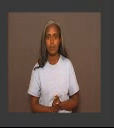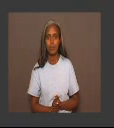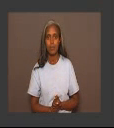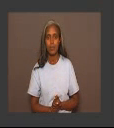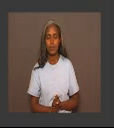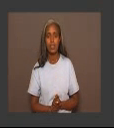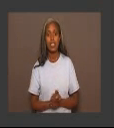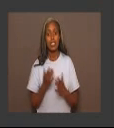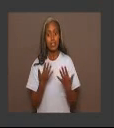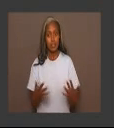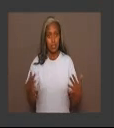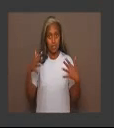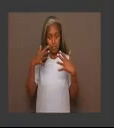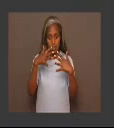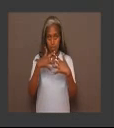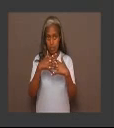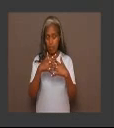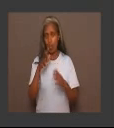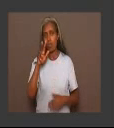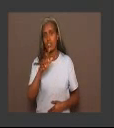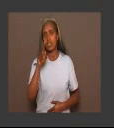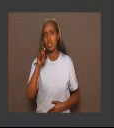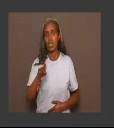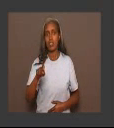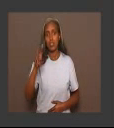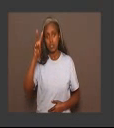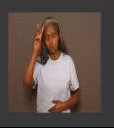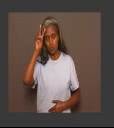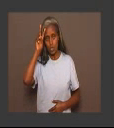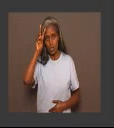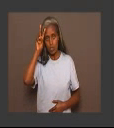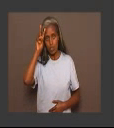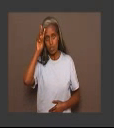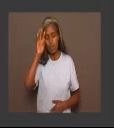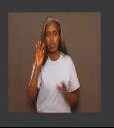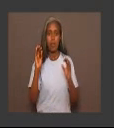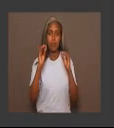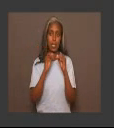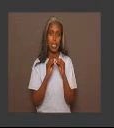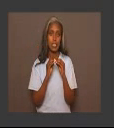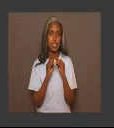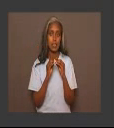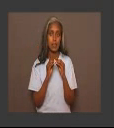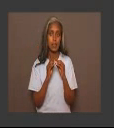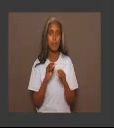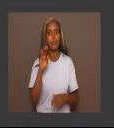The integral of 3x squared plus